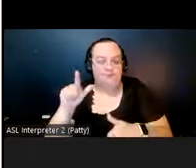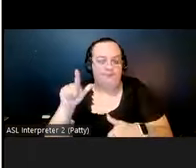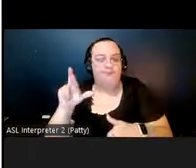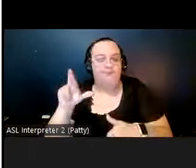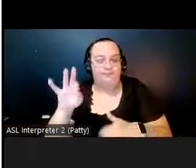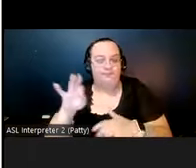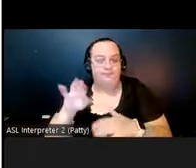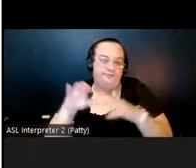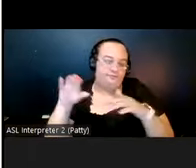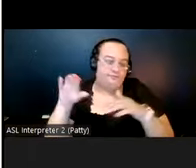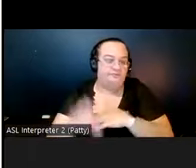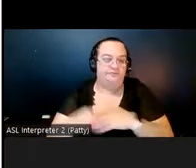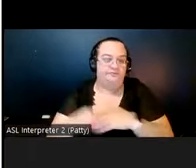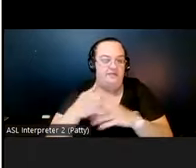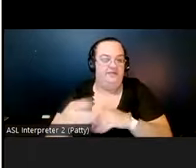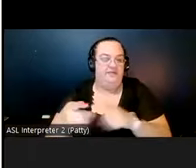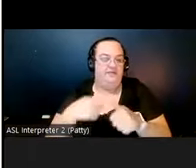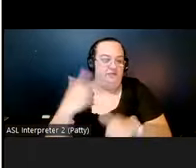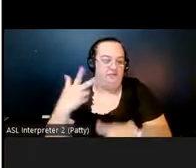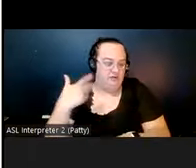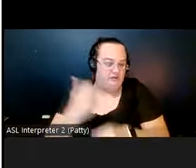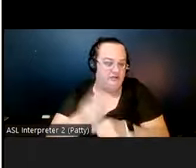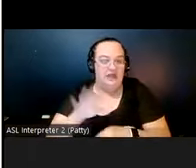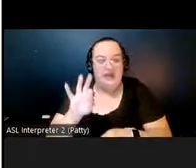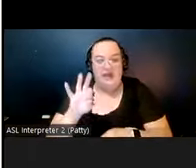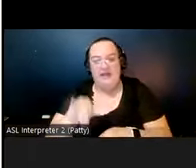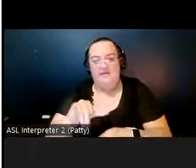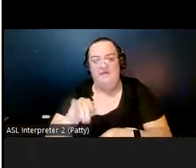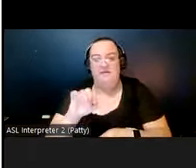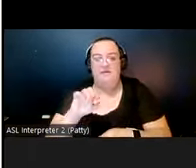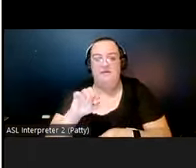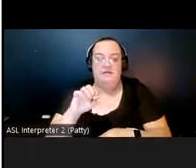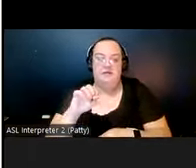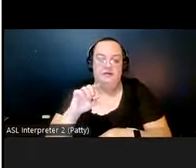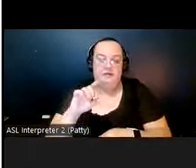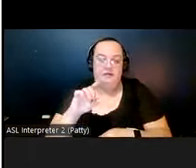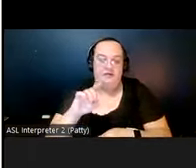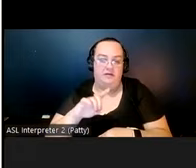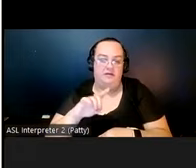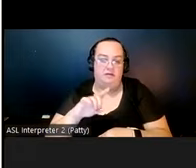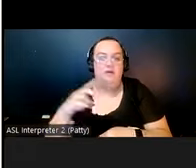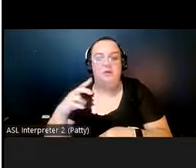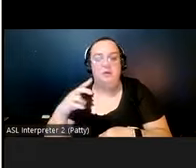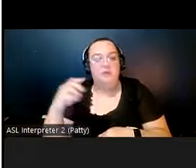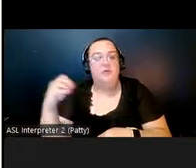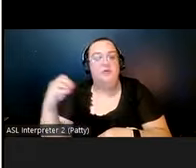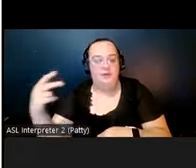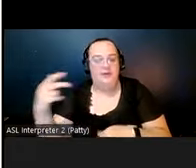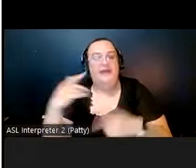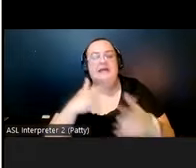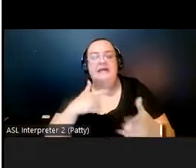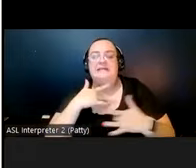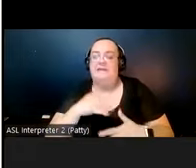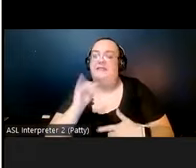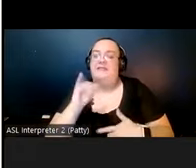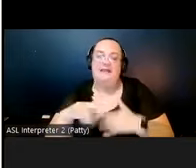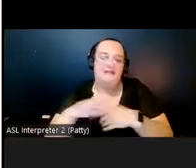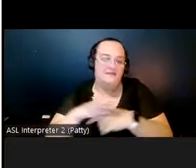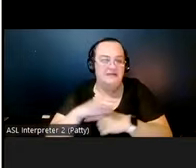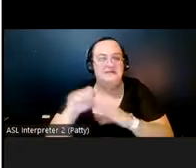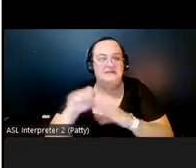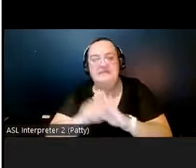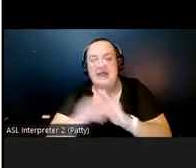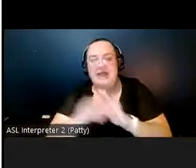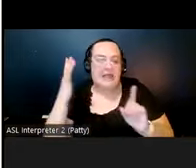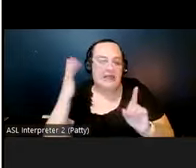over the first 3 years, FY1 to FY3. And typically that's a function of states like